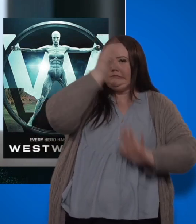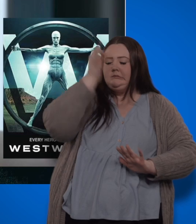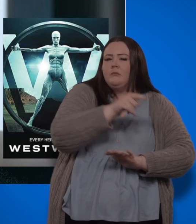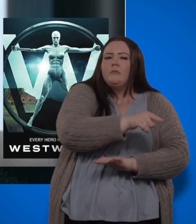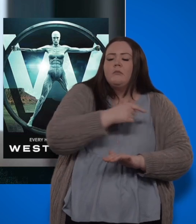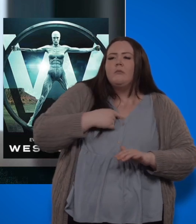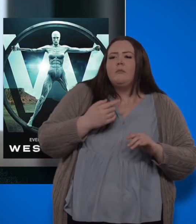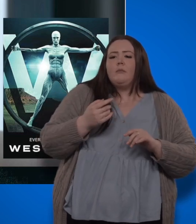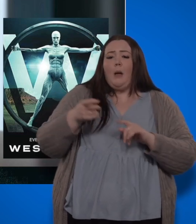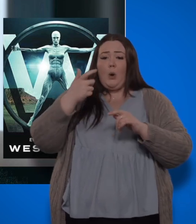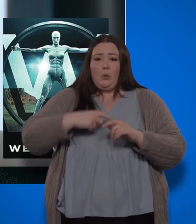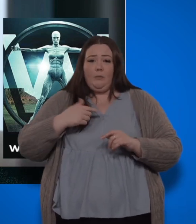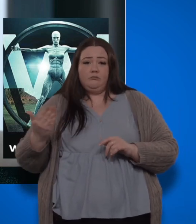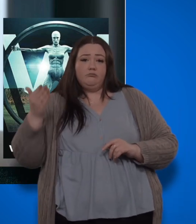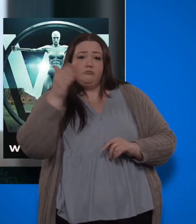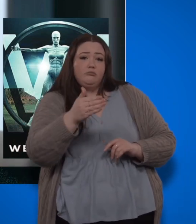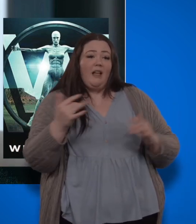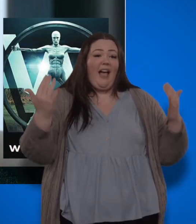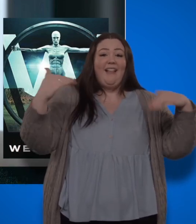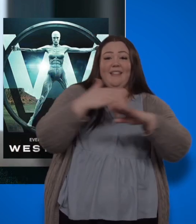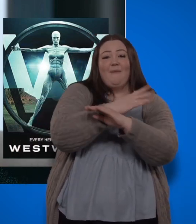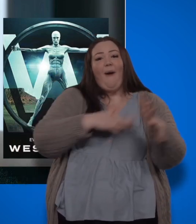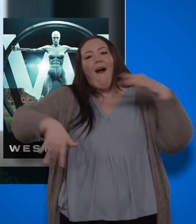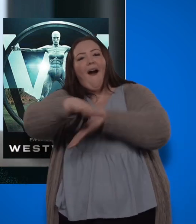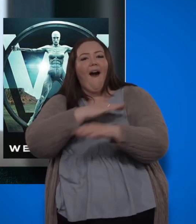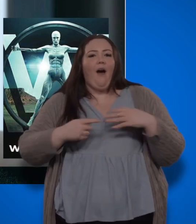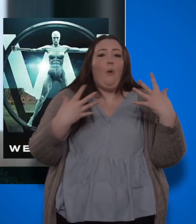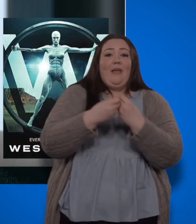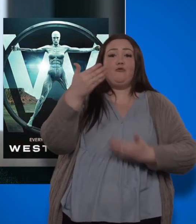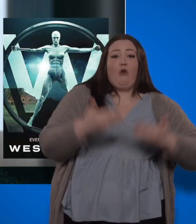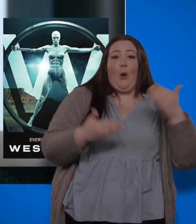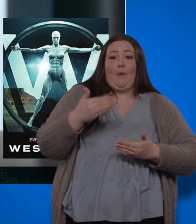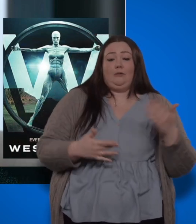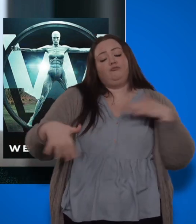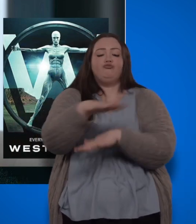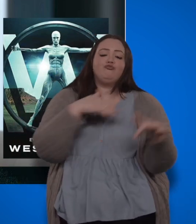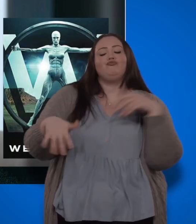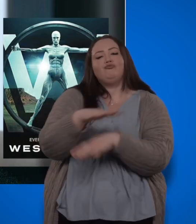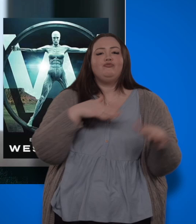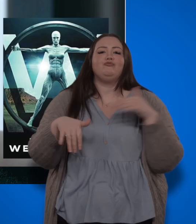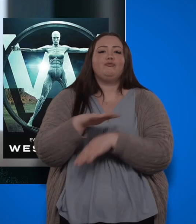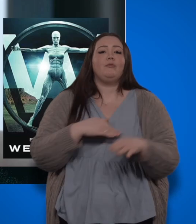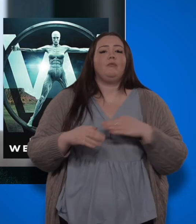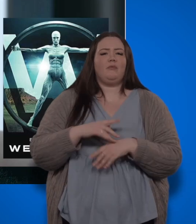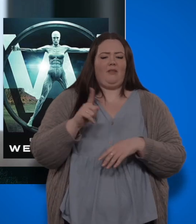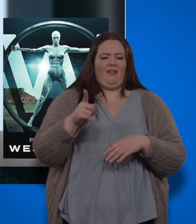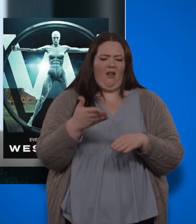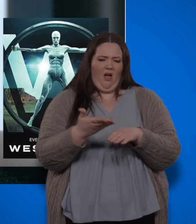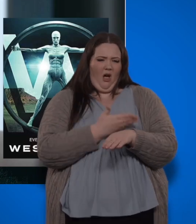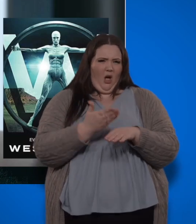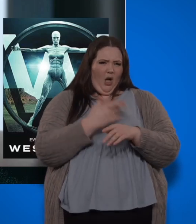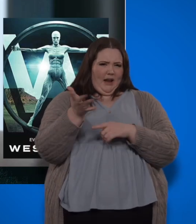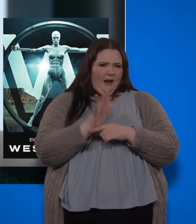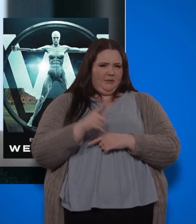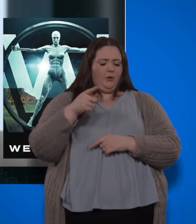robots. And in one of the early episodes, a human being comes for the first time to the theme